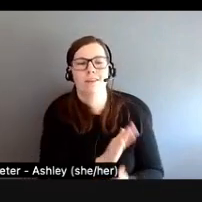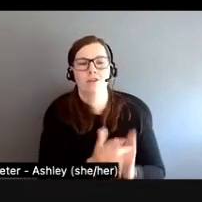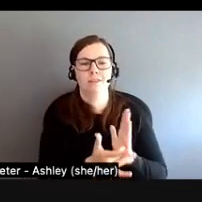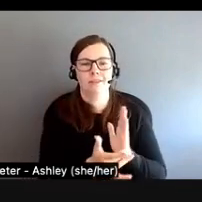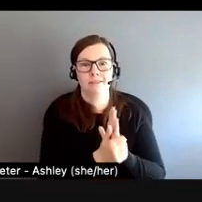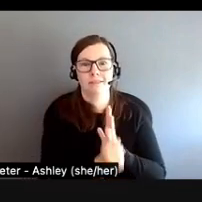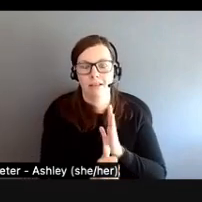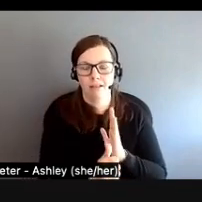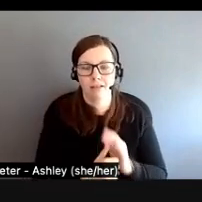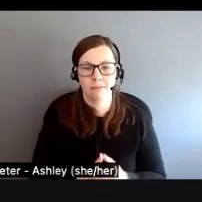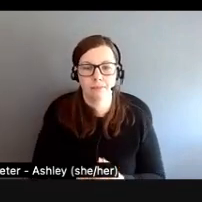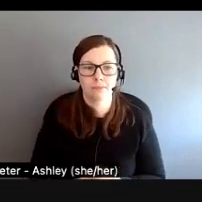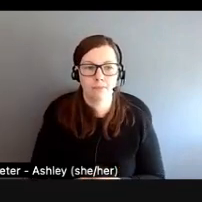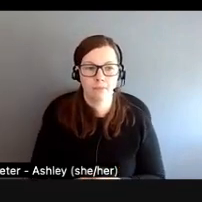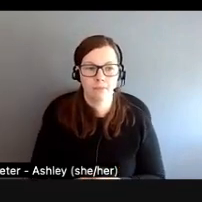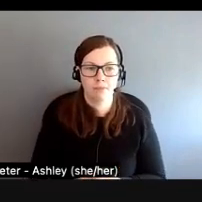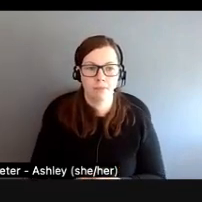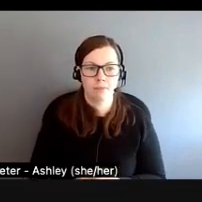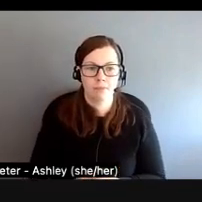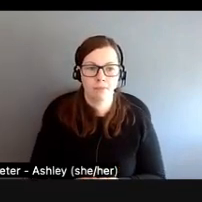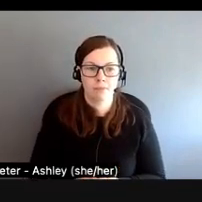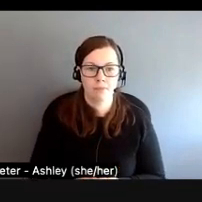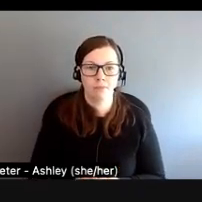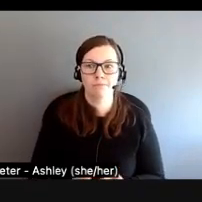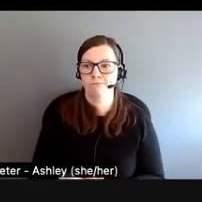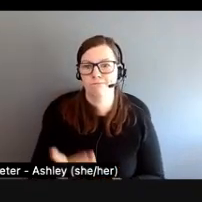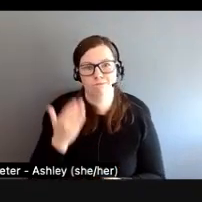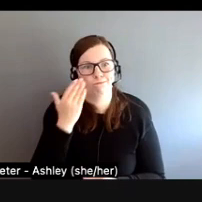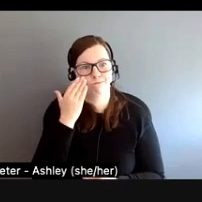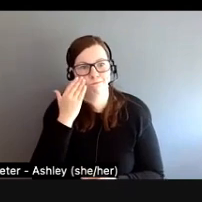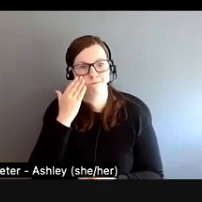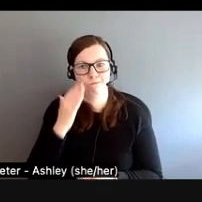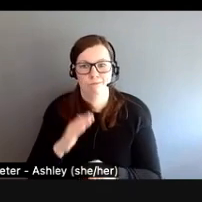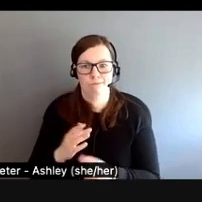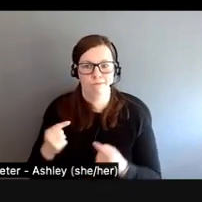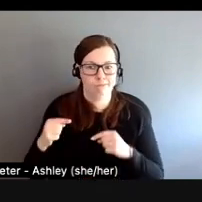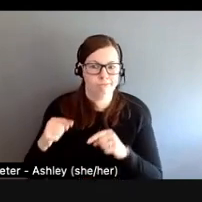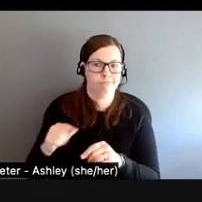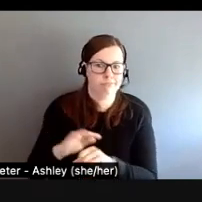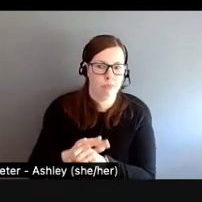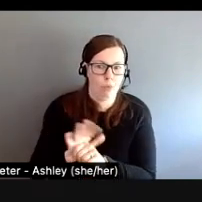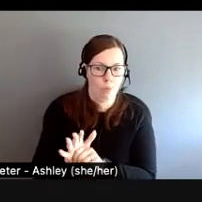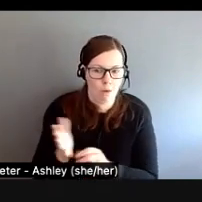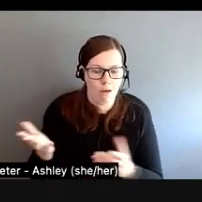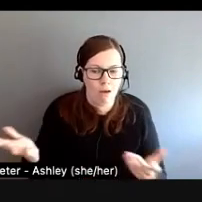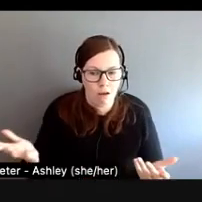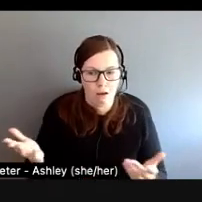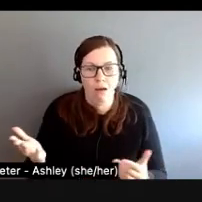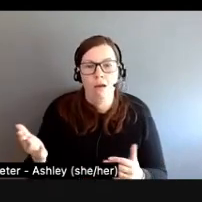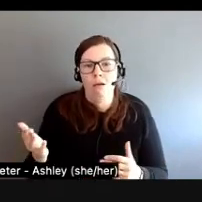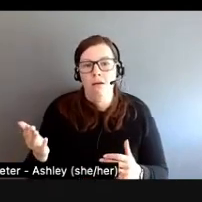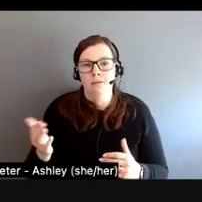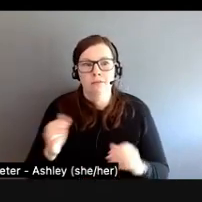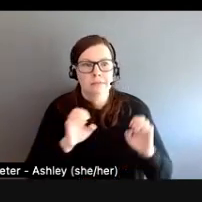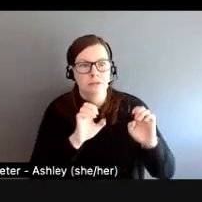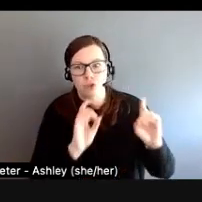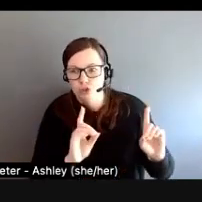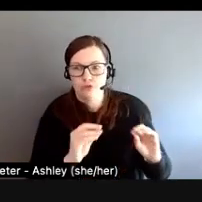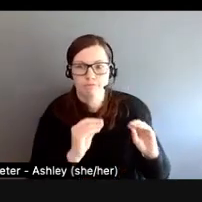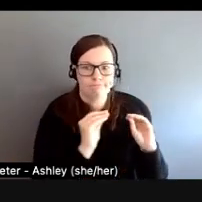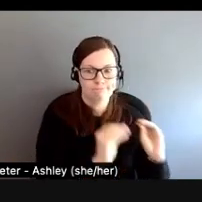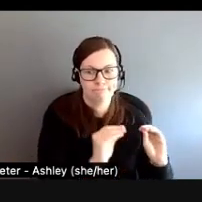that the education needs a lot of repetition, and this learning skills and mastering skills need a lot